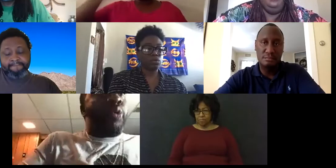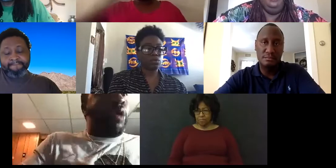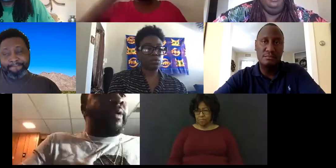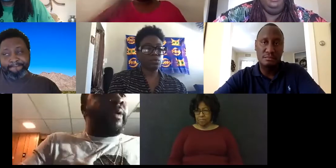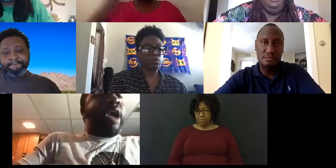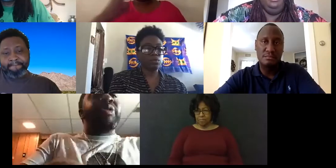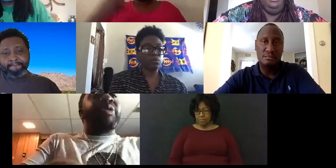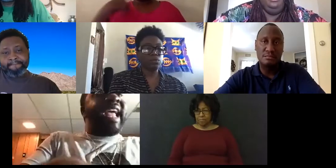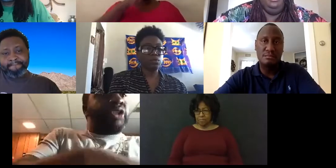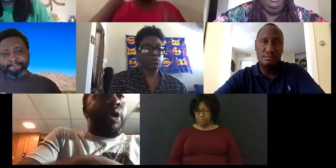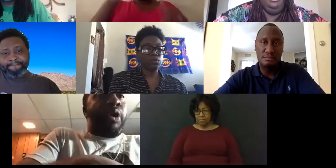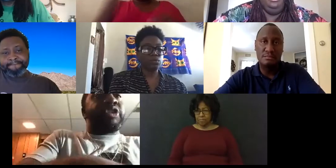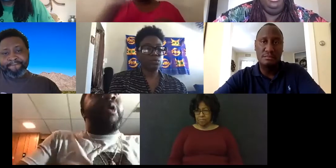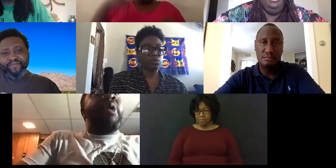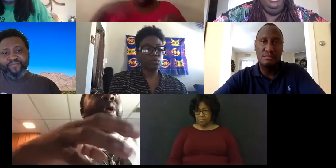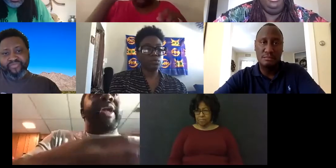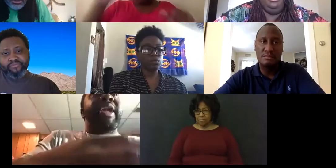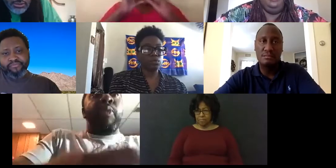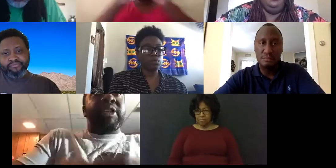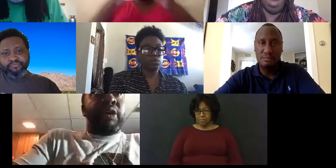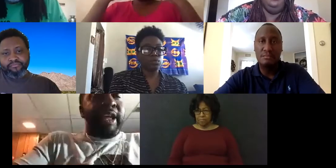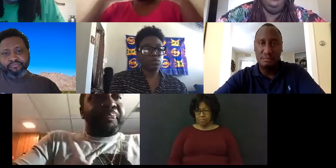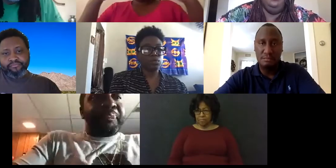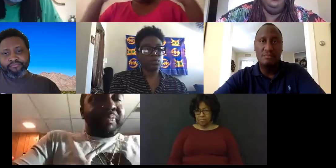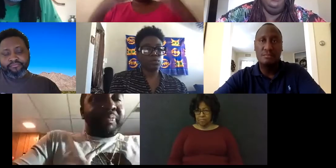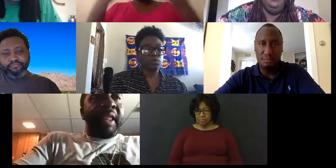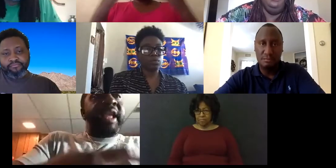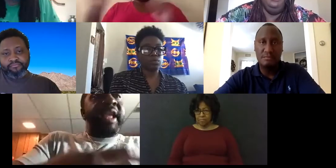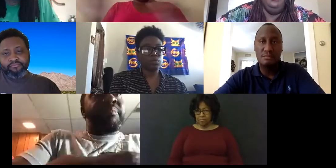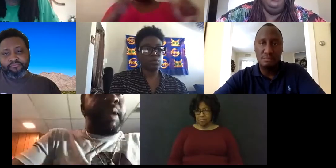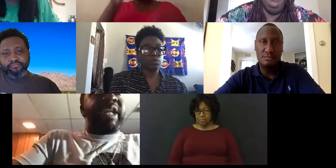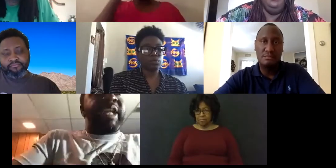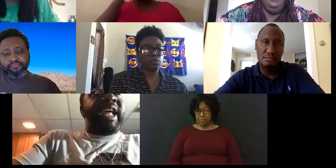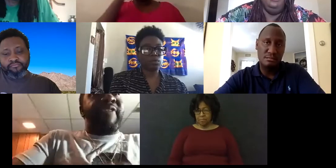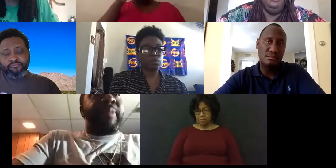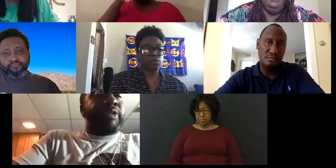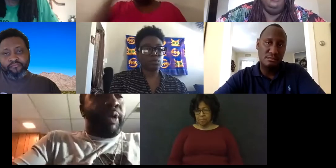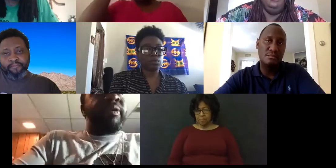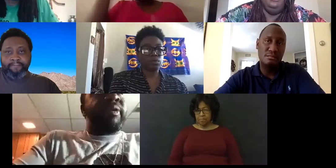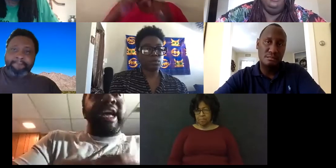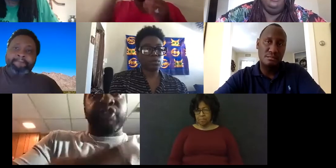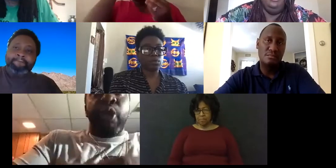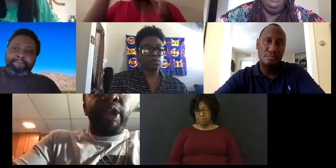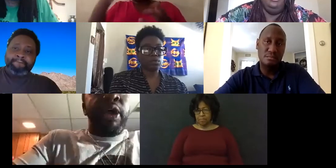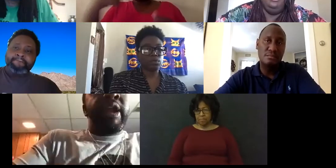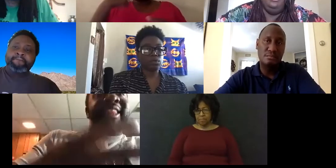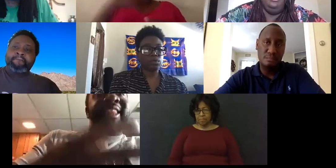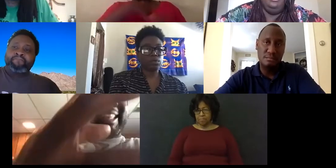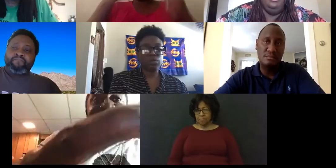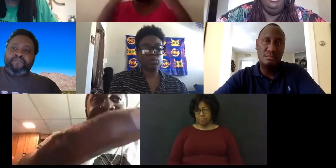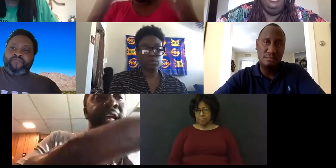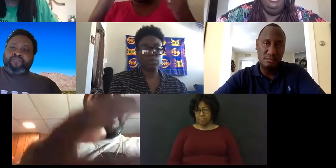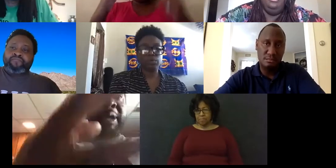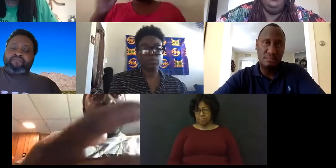not going nowhere and we're going to stay strong. So one thing I want us all to hear and remember the information we want to get out is how strong we are.